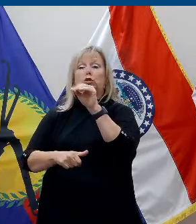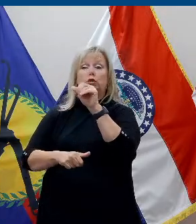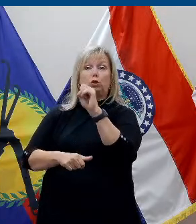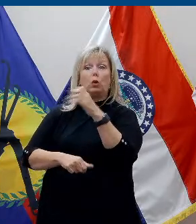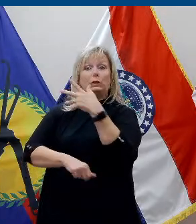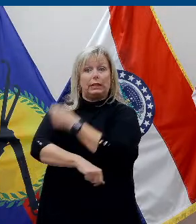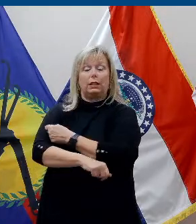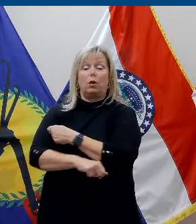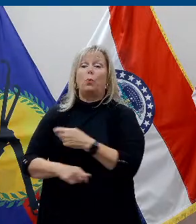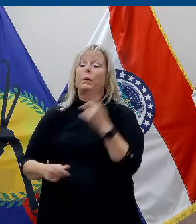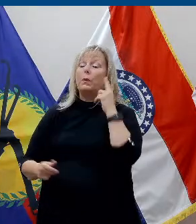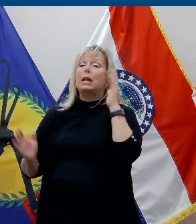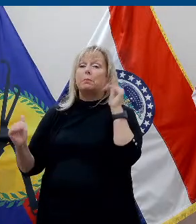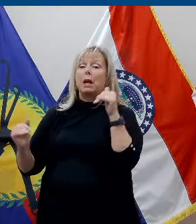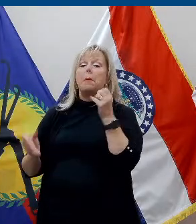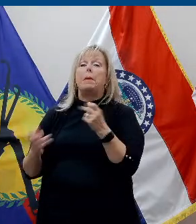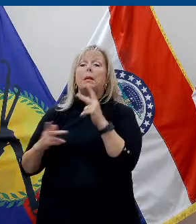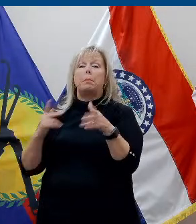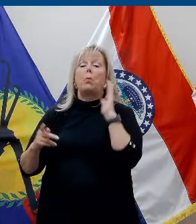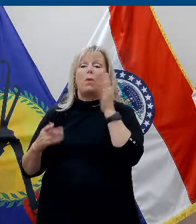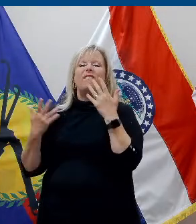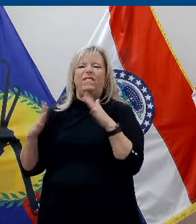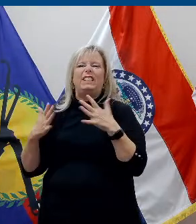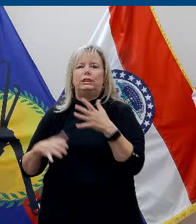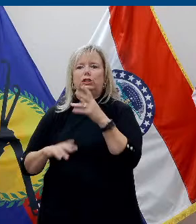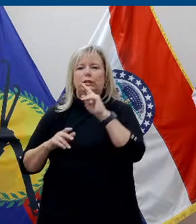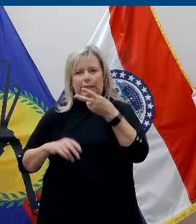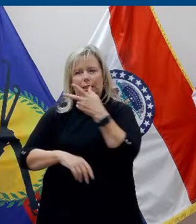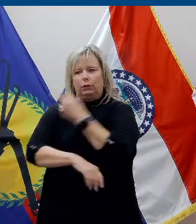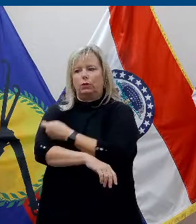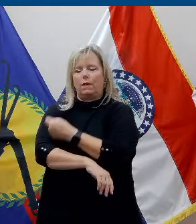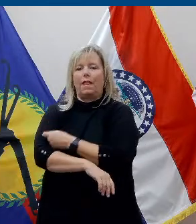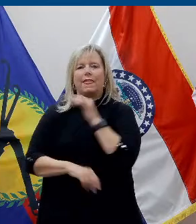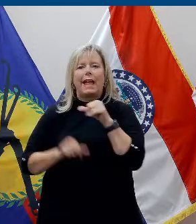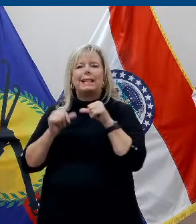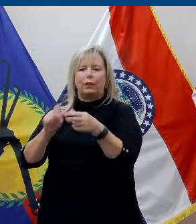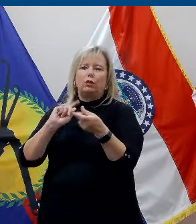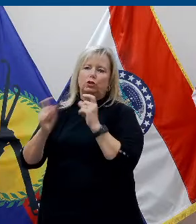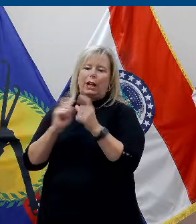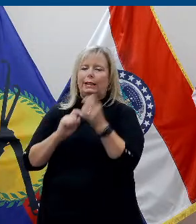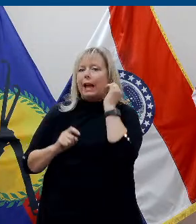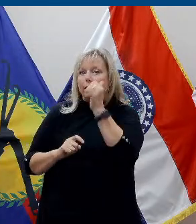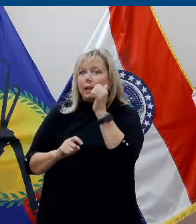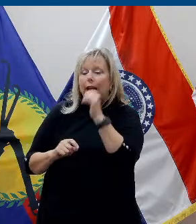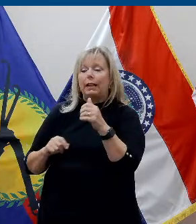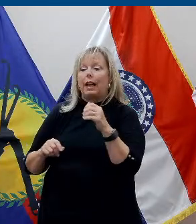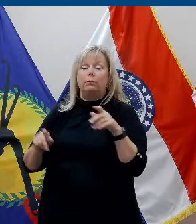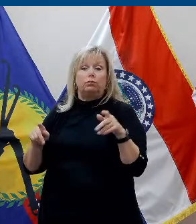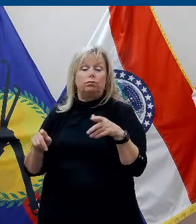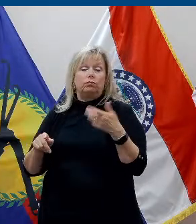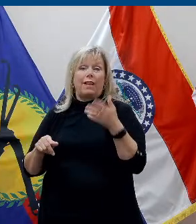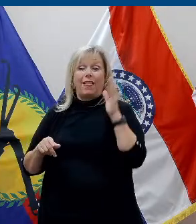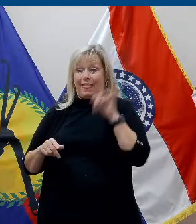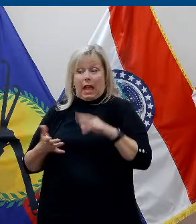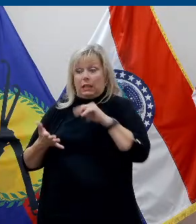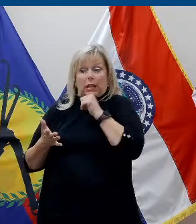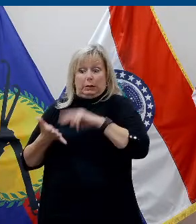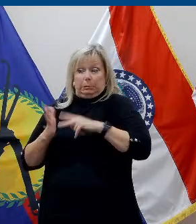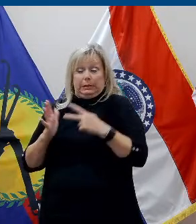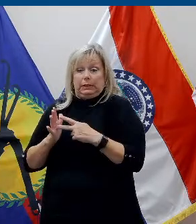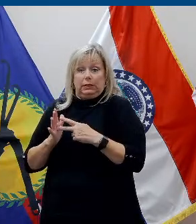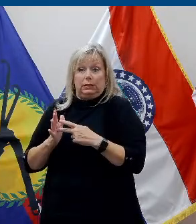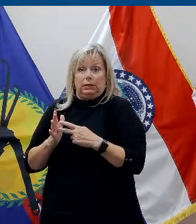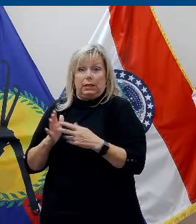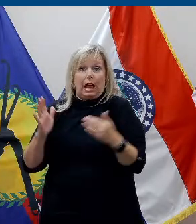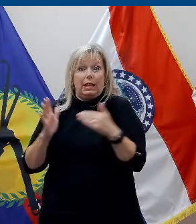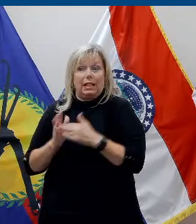do expect many of those people to complete doses, and it is continuing to change as we move forward. This is not meant to,